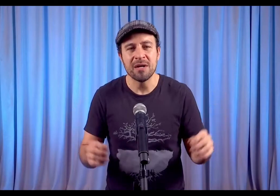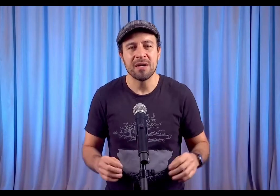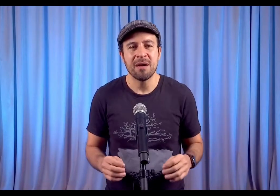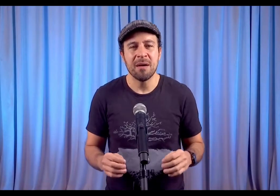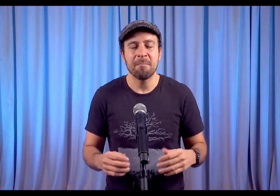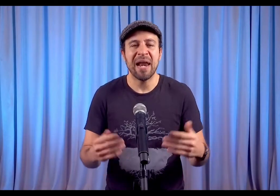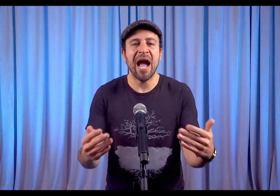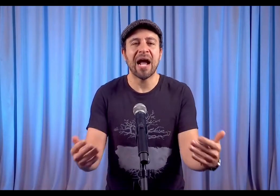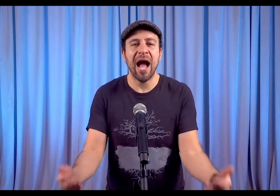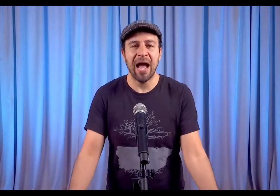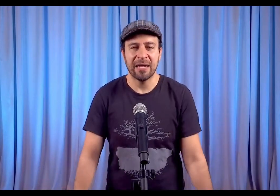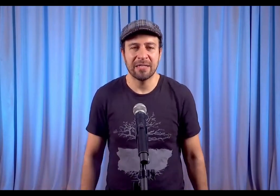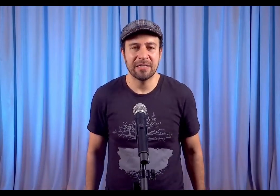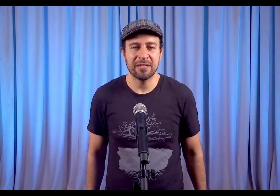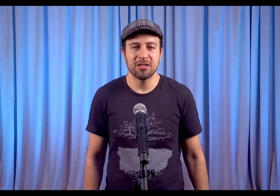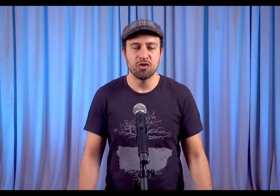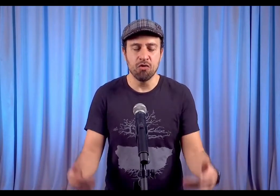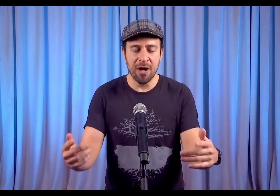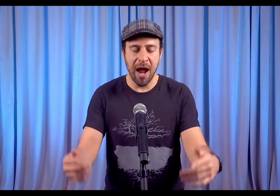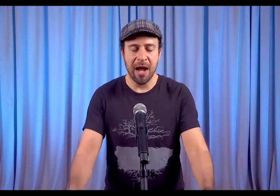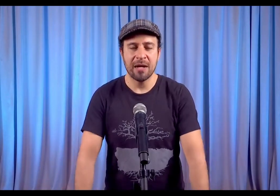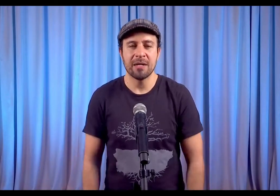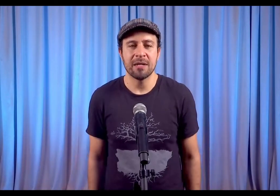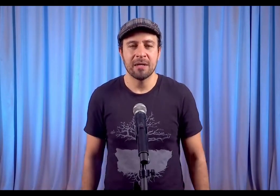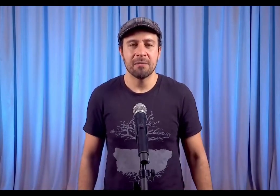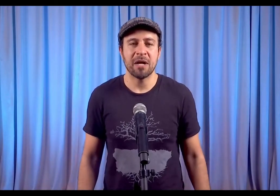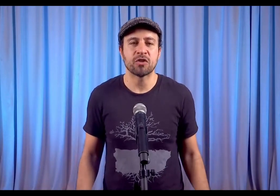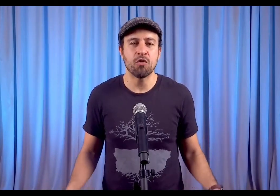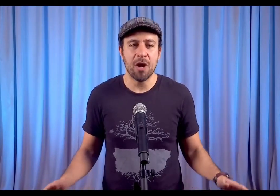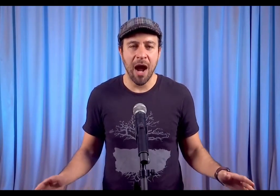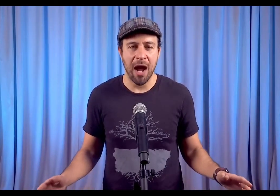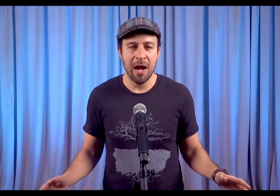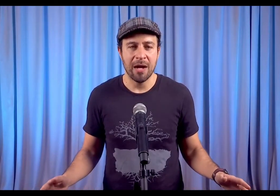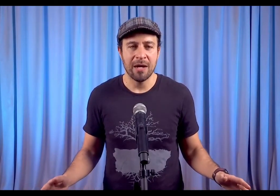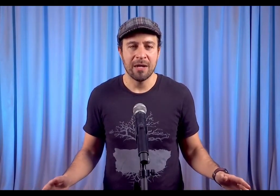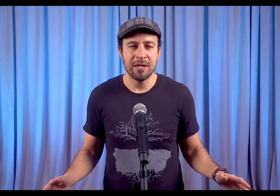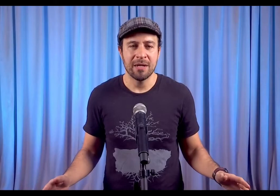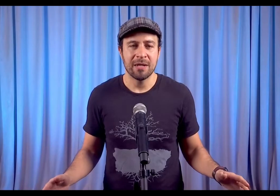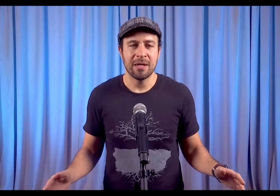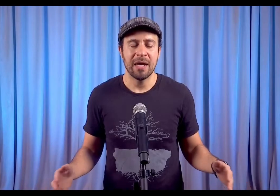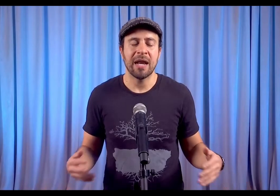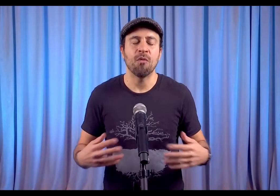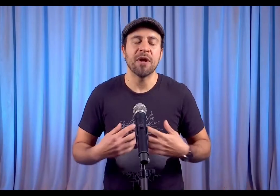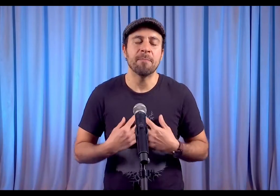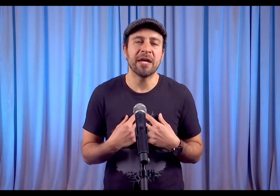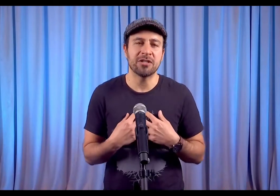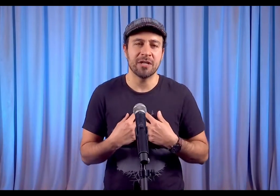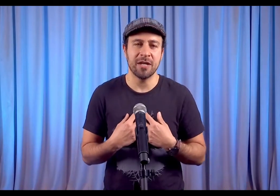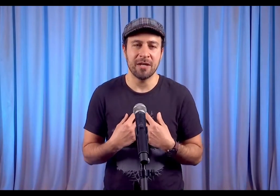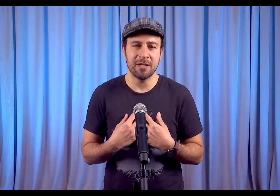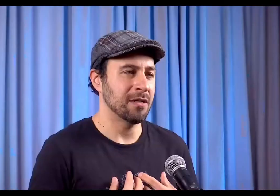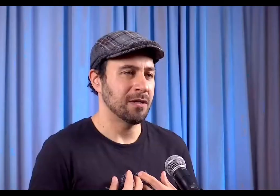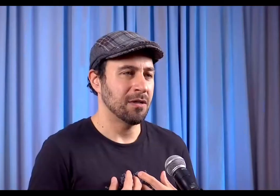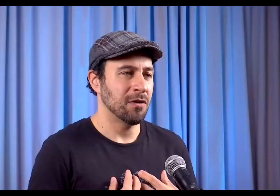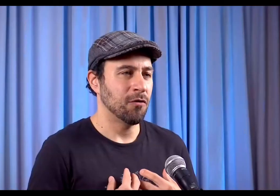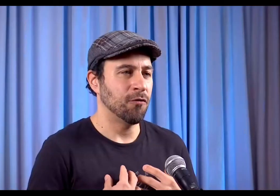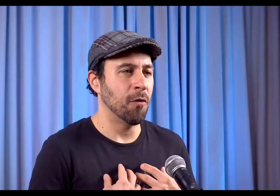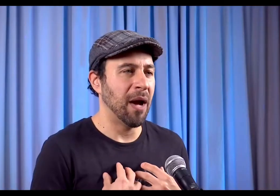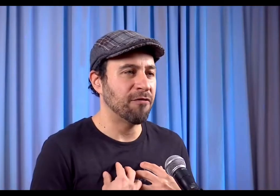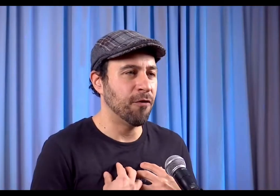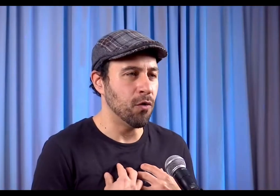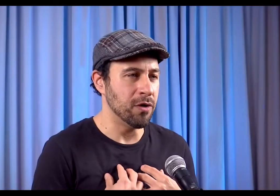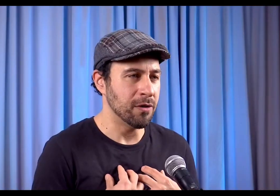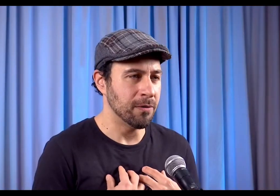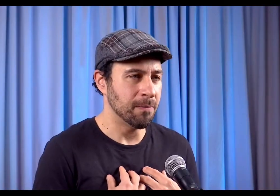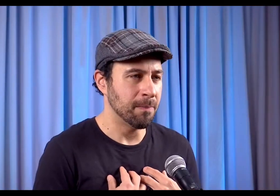pilon, malanga, yuca, machuca, and I wait patiently